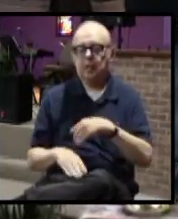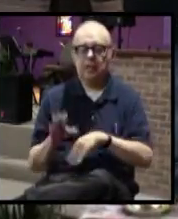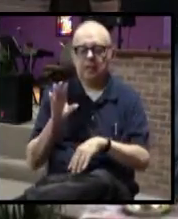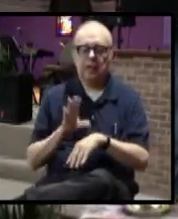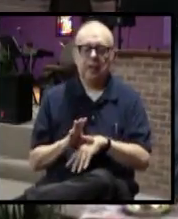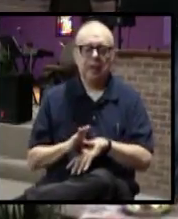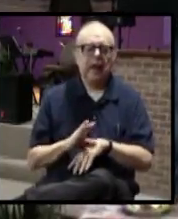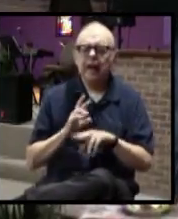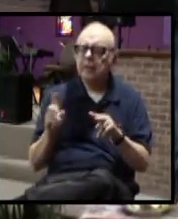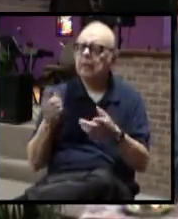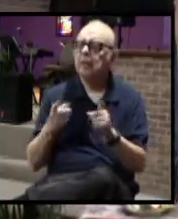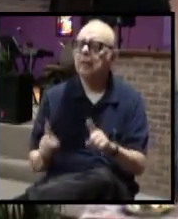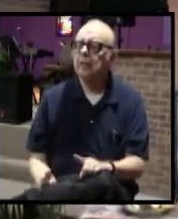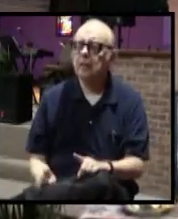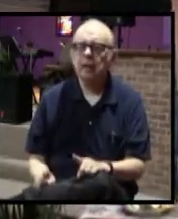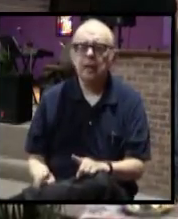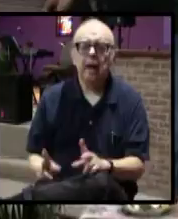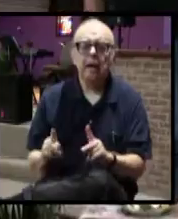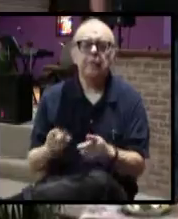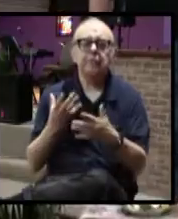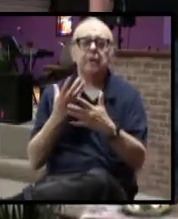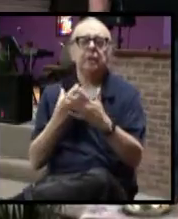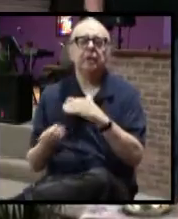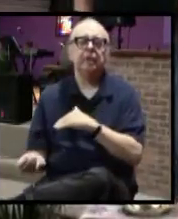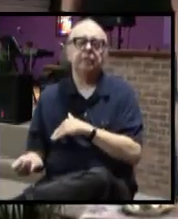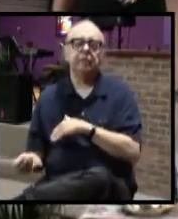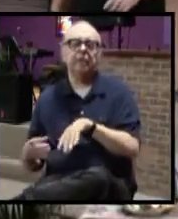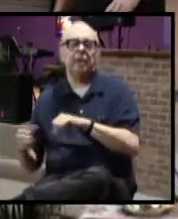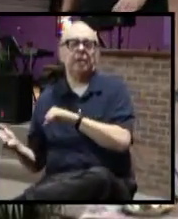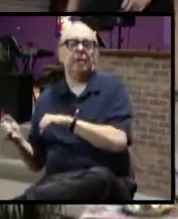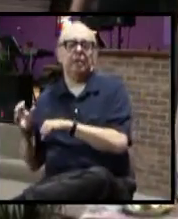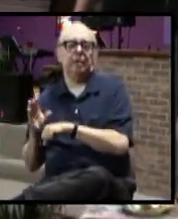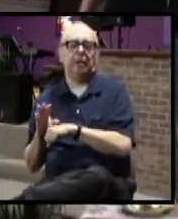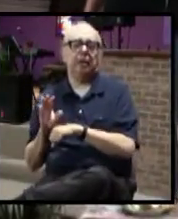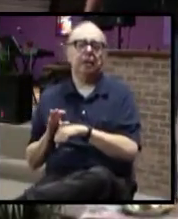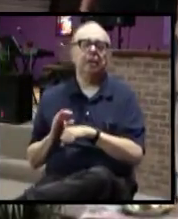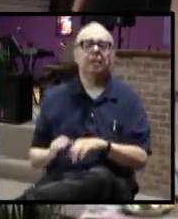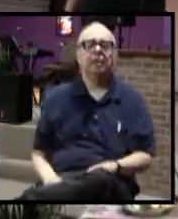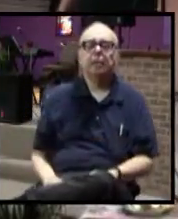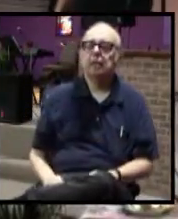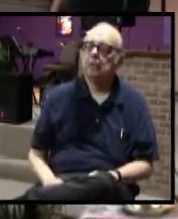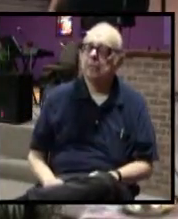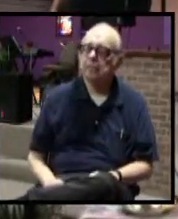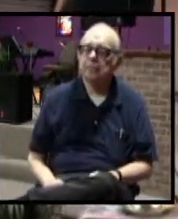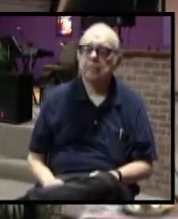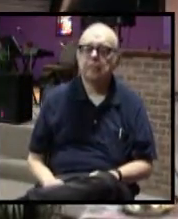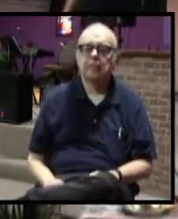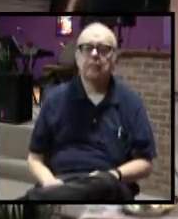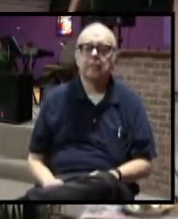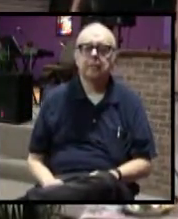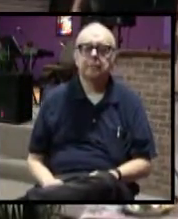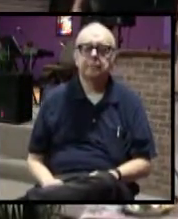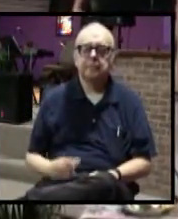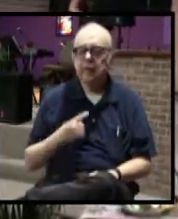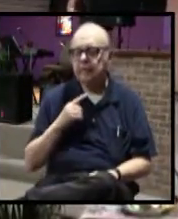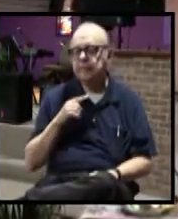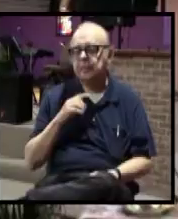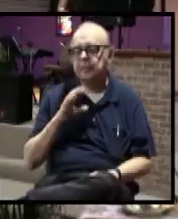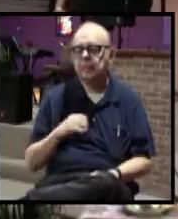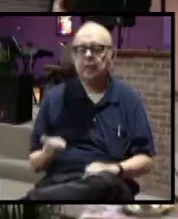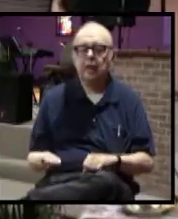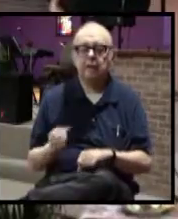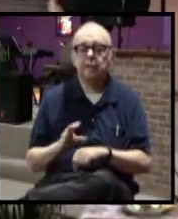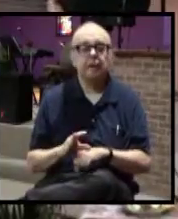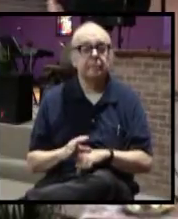And somebody walks in and they see this going on and they turn right around and walk out. They said, look, I think I got to check the sign out again. It